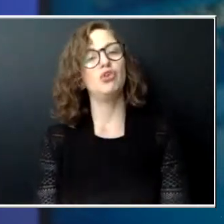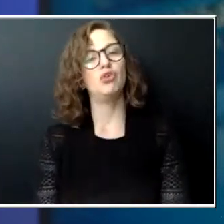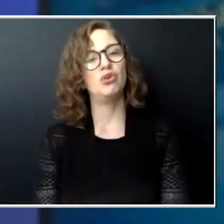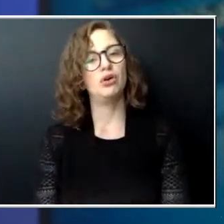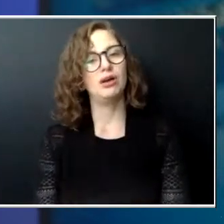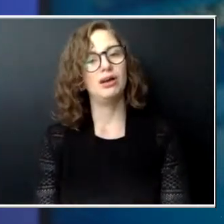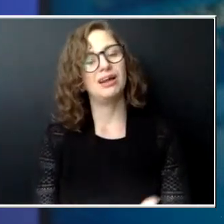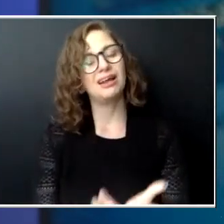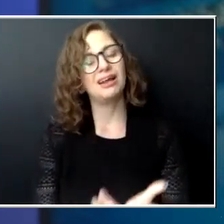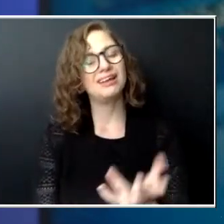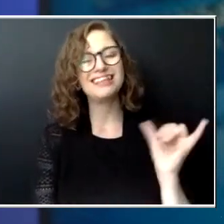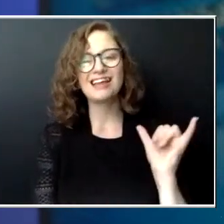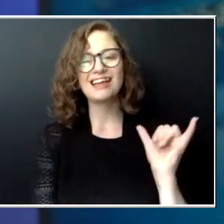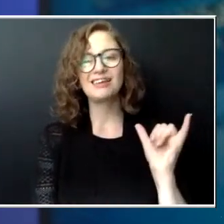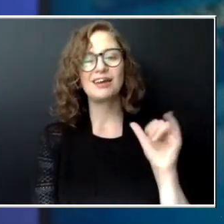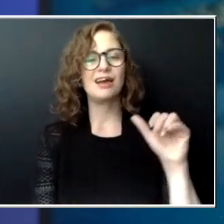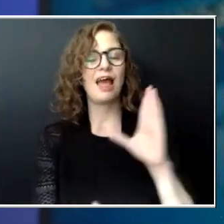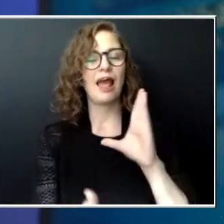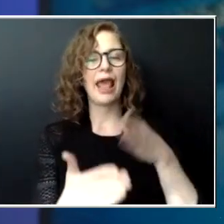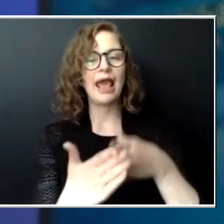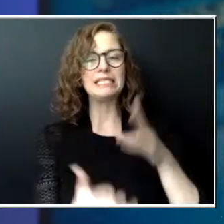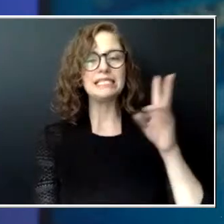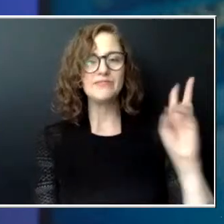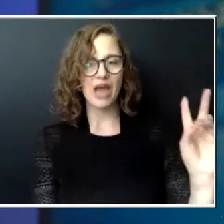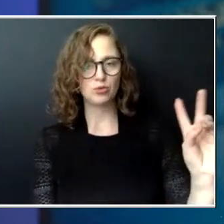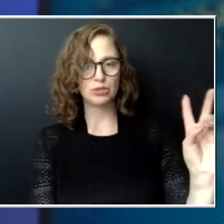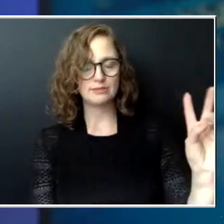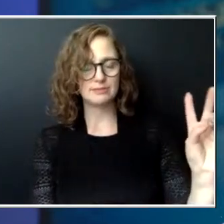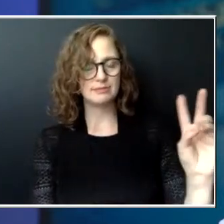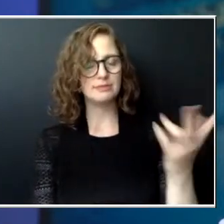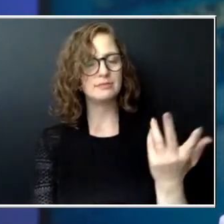lentivirus, and that process doesn't work out.